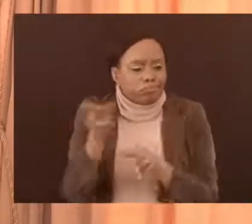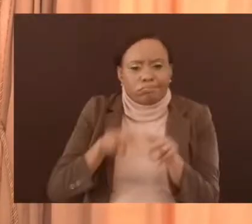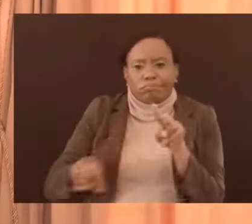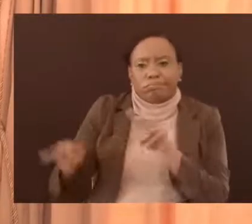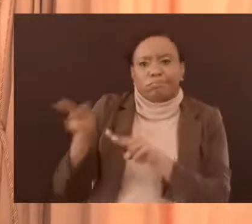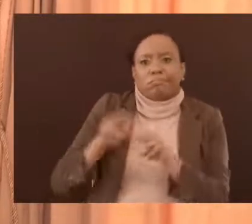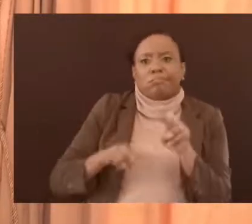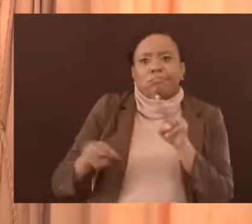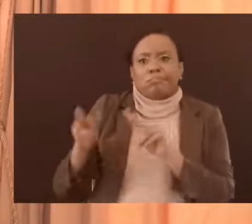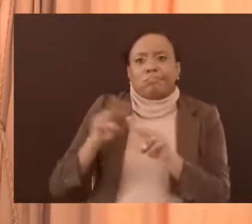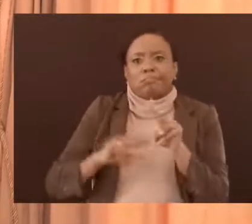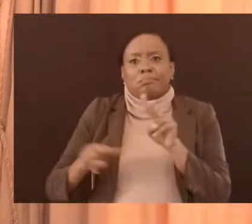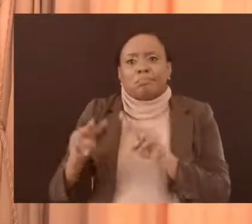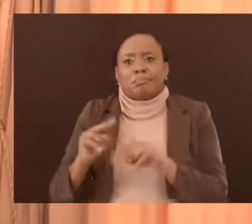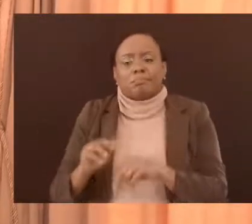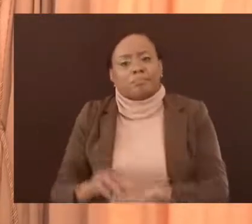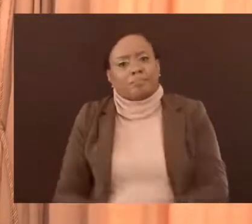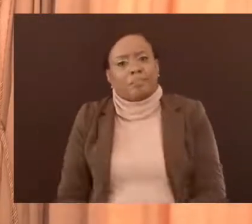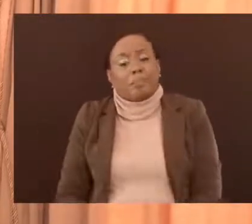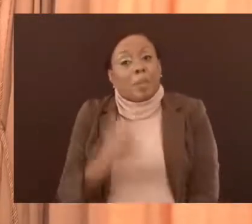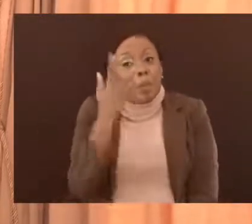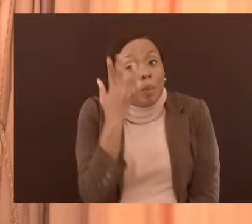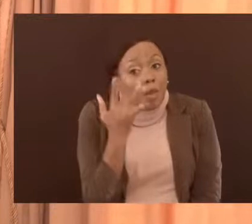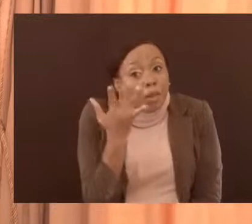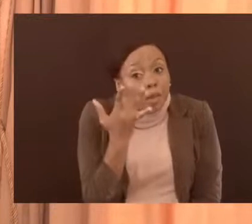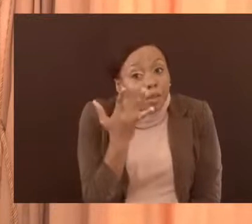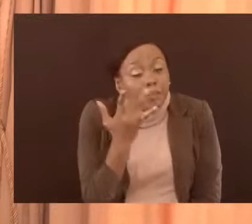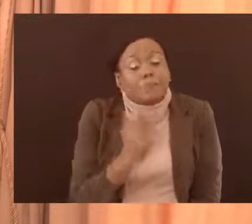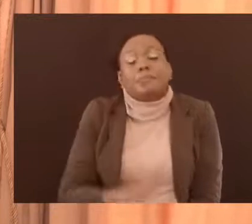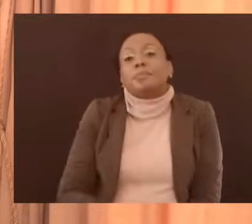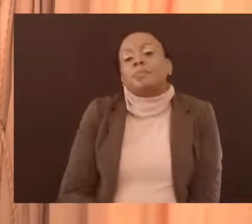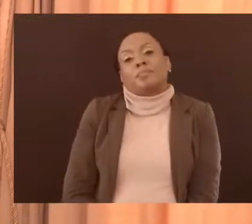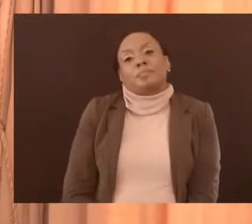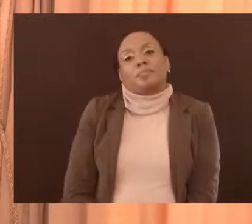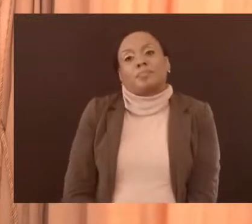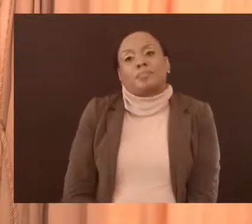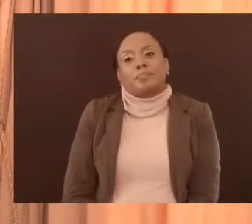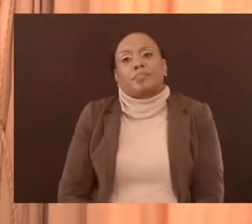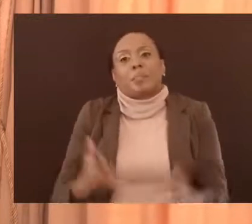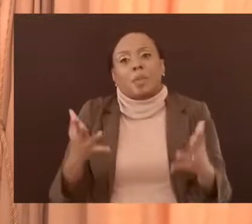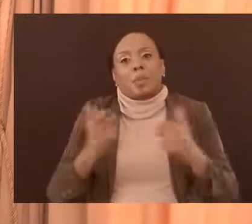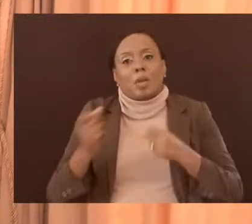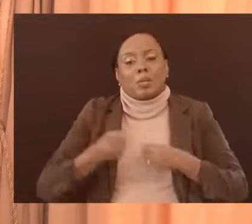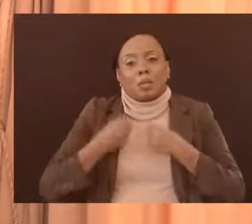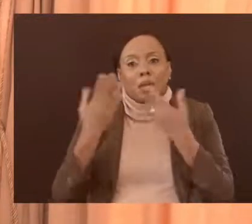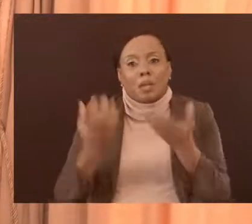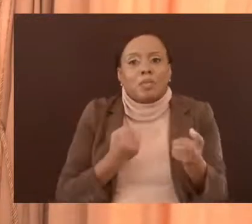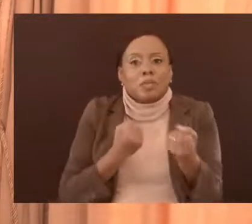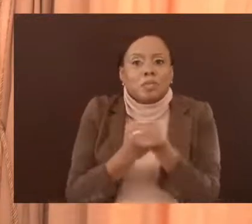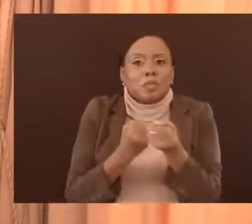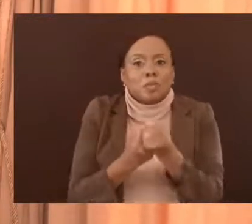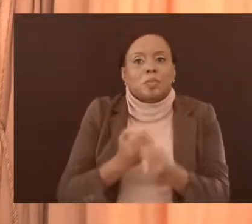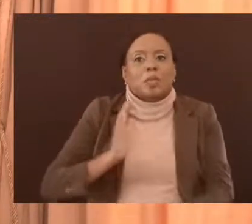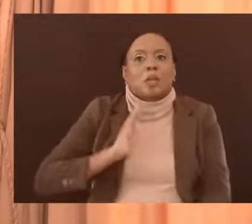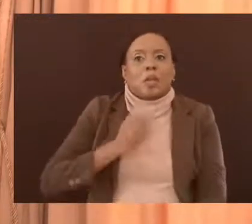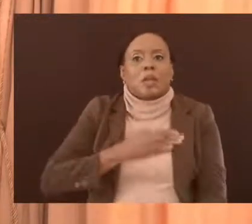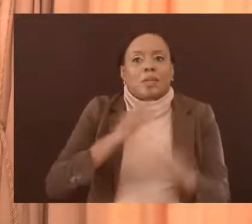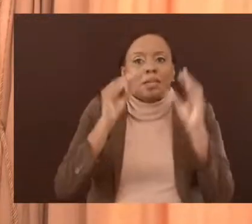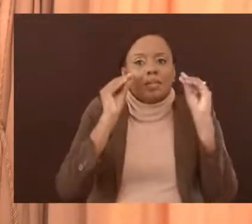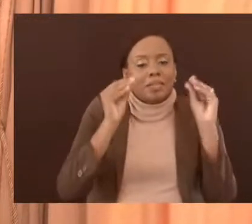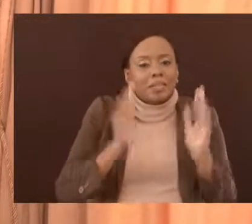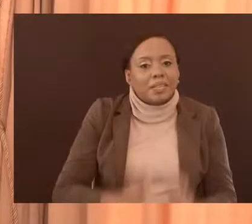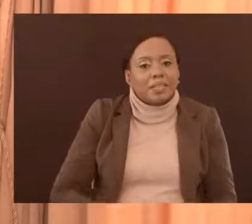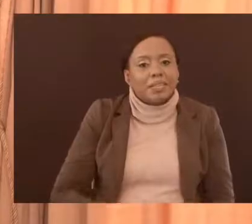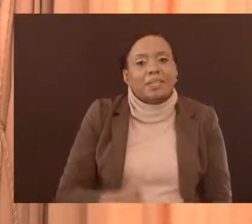with the express aim of providing support to our teachers